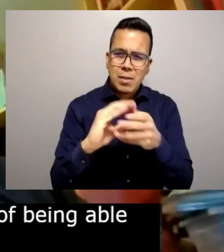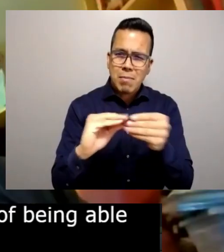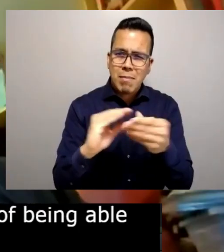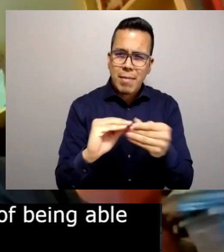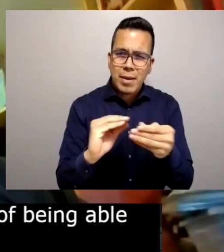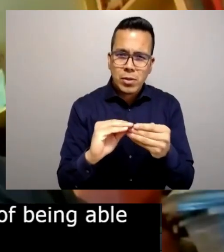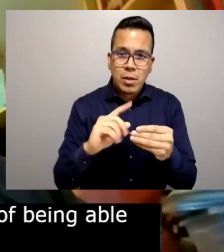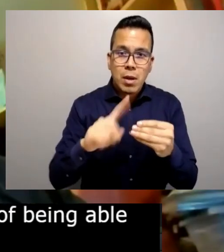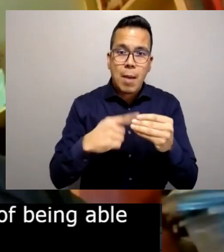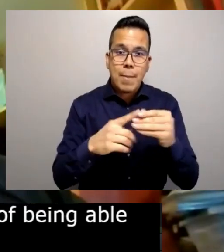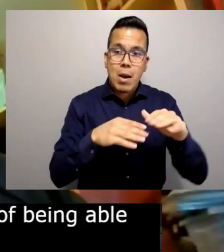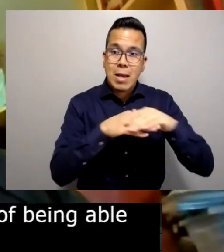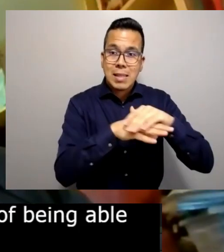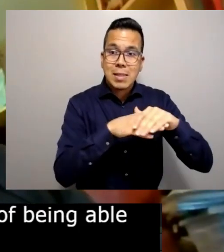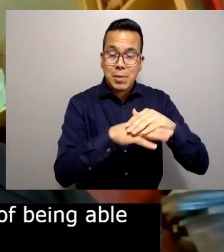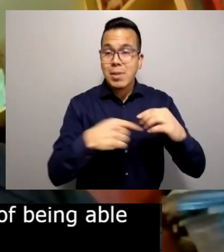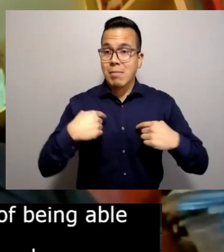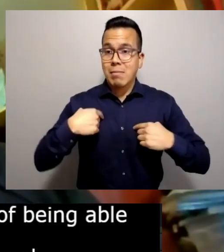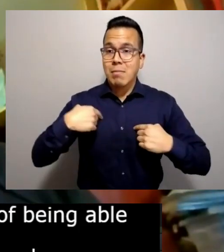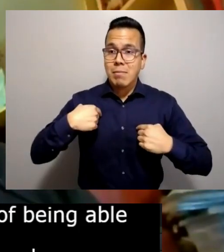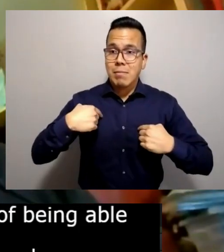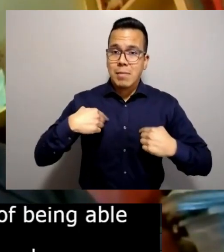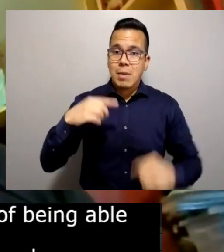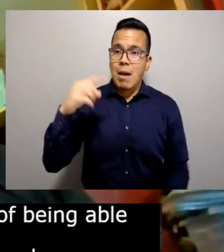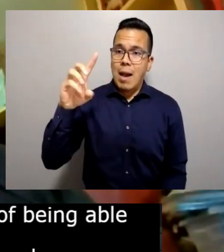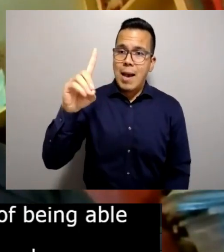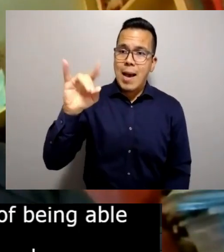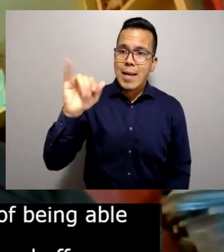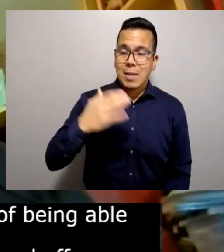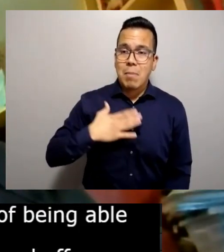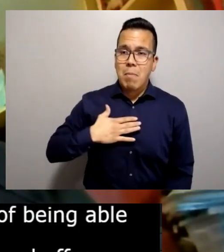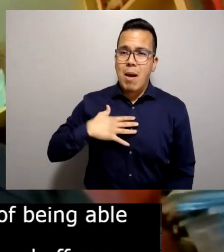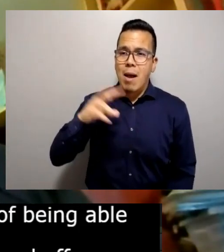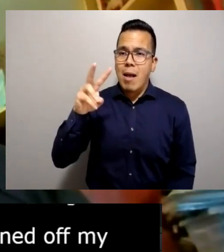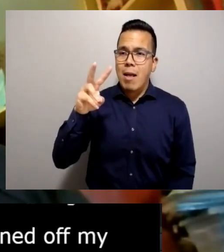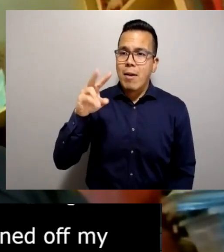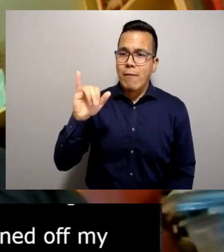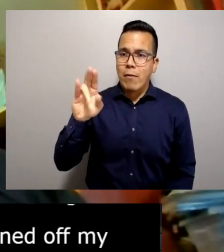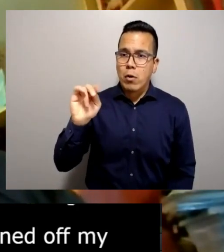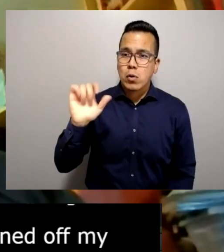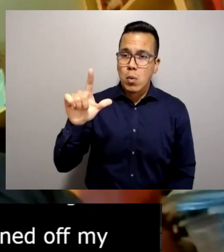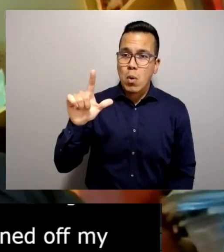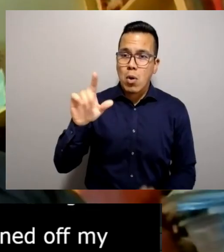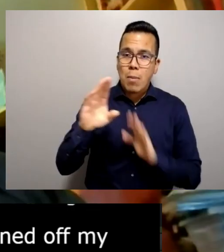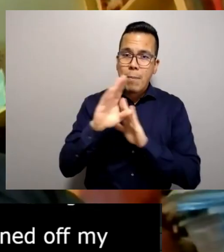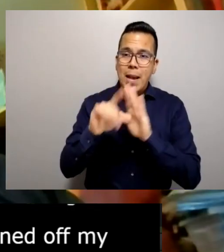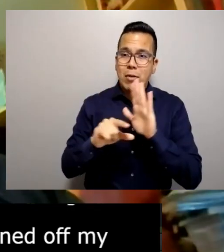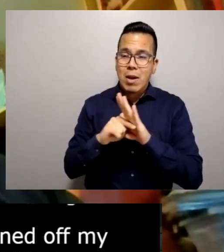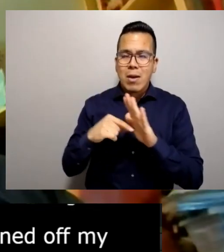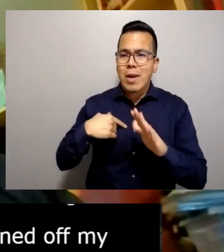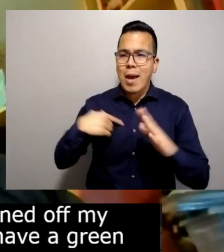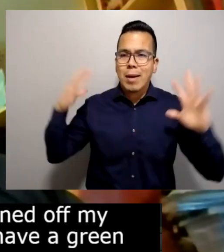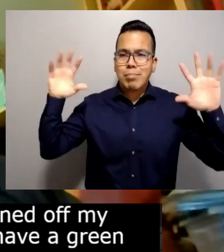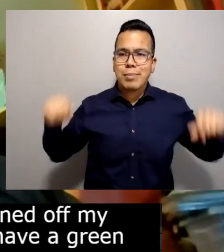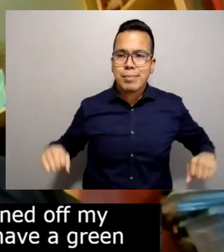I turned off my virtual background that was on, because I do not have a green screen, as you can see.